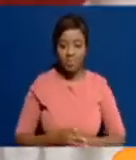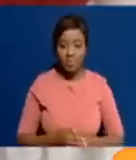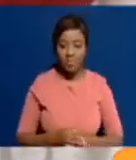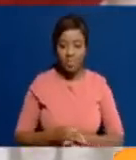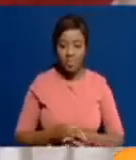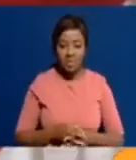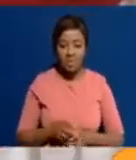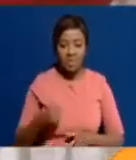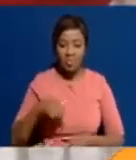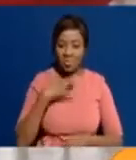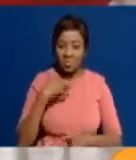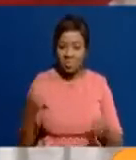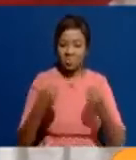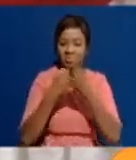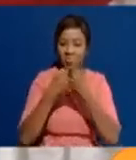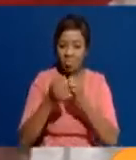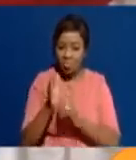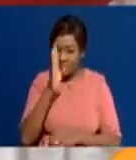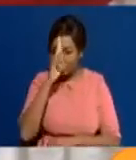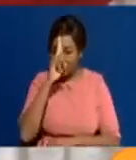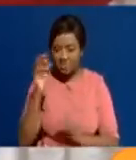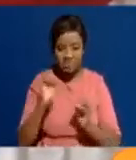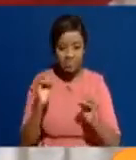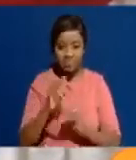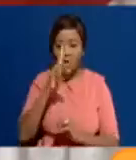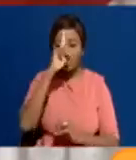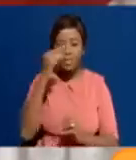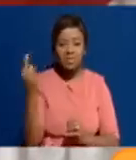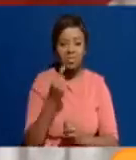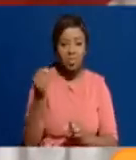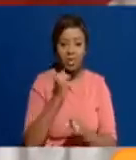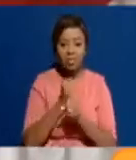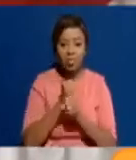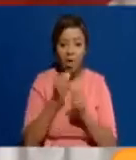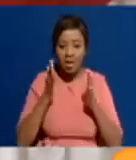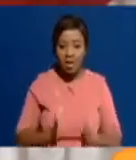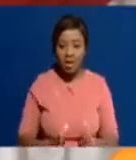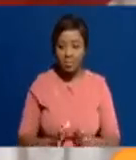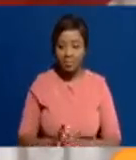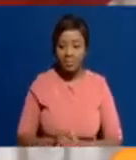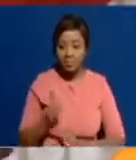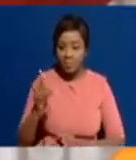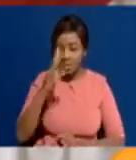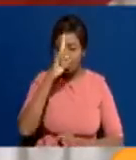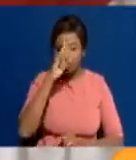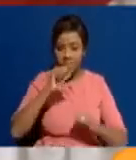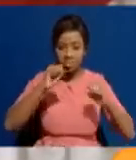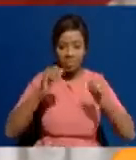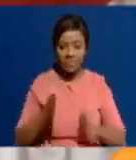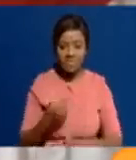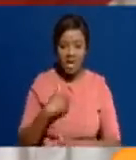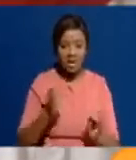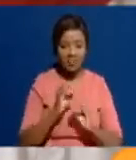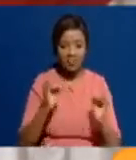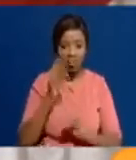with police officers. Police officers are just servants. As if a police officer would have no reason to come and shoot